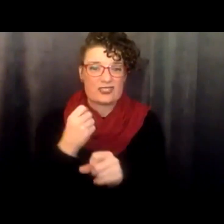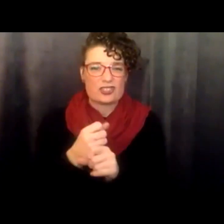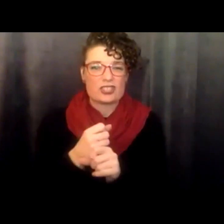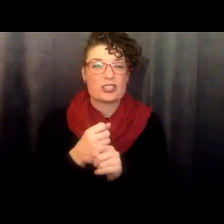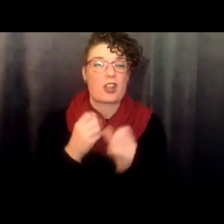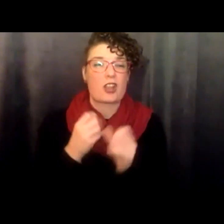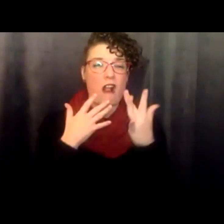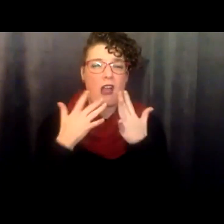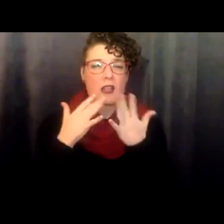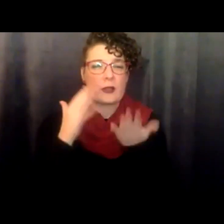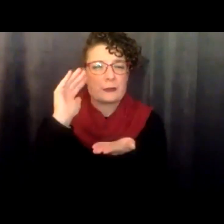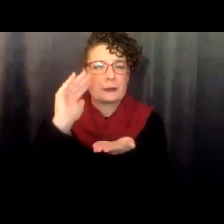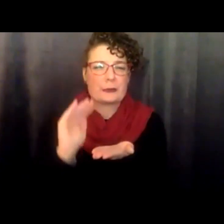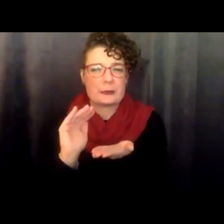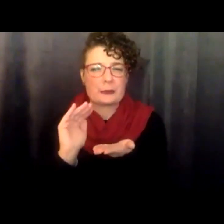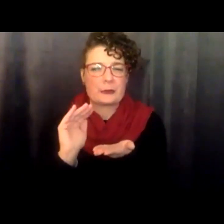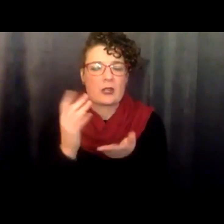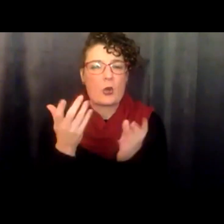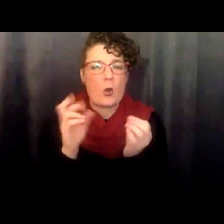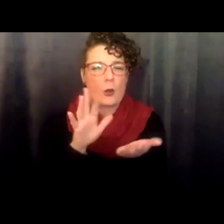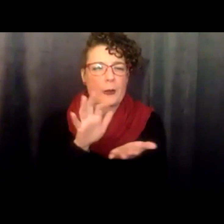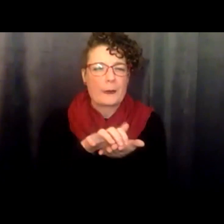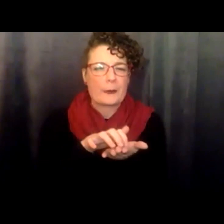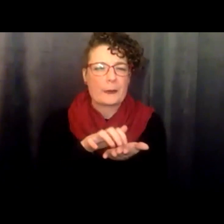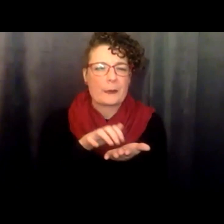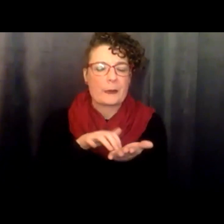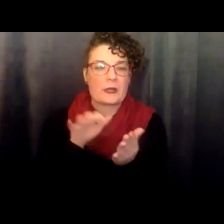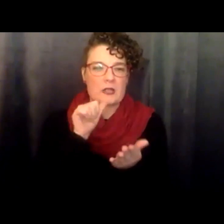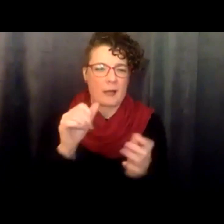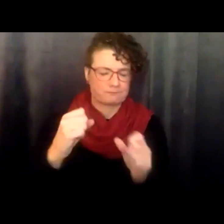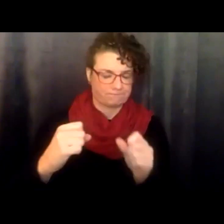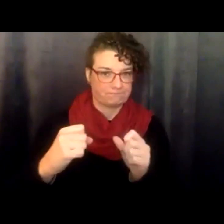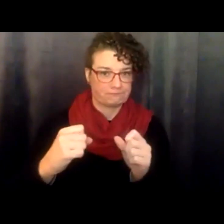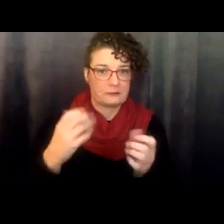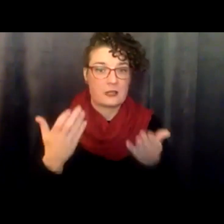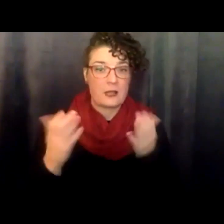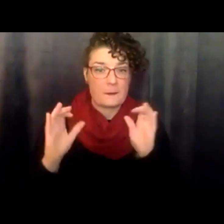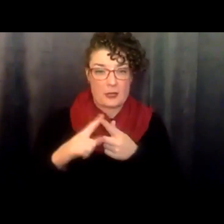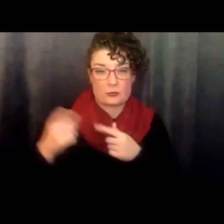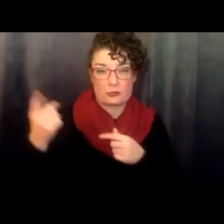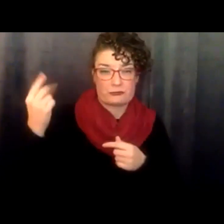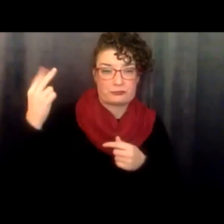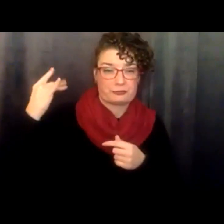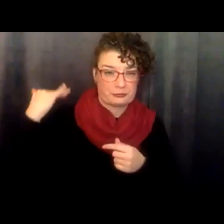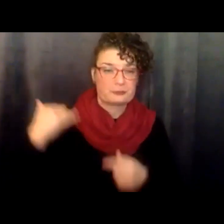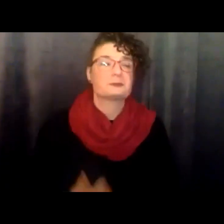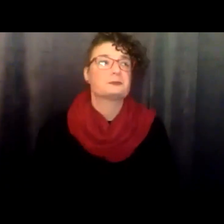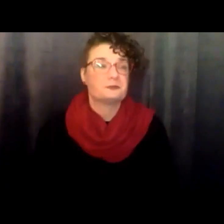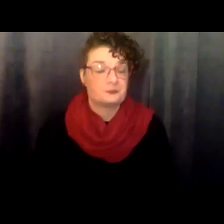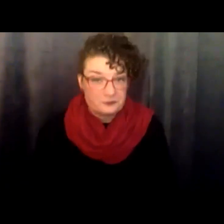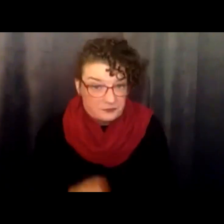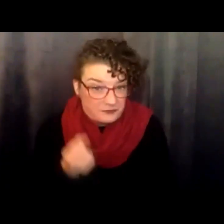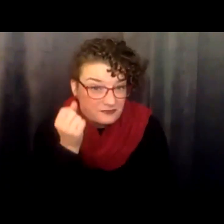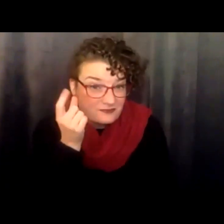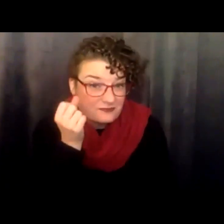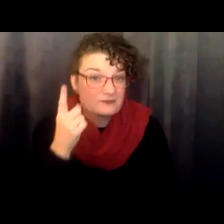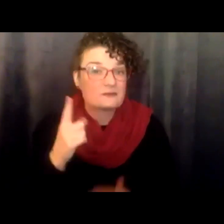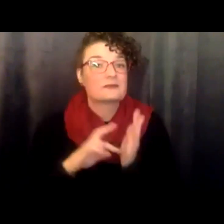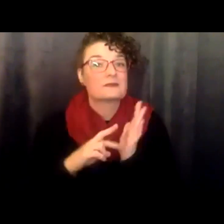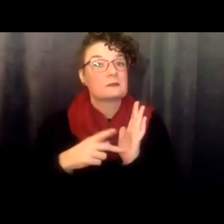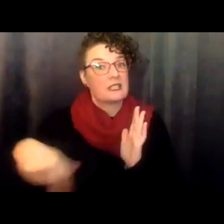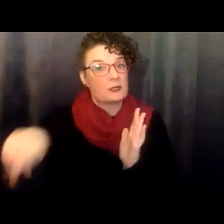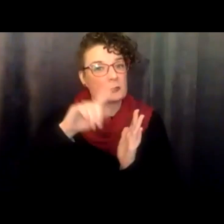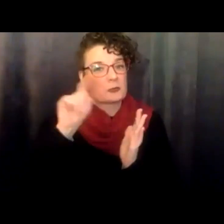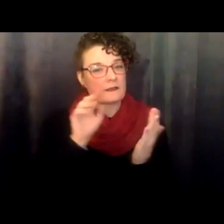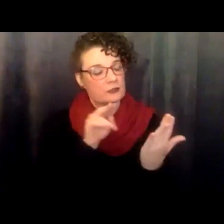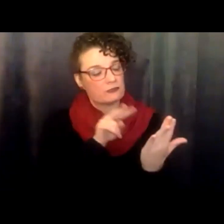most, and they may be a little dappled. And what you may find as a result is that you need to gaze at them a little bit before